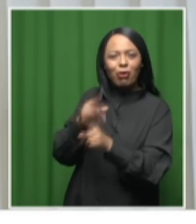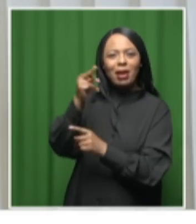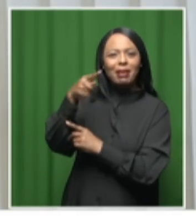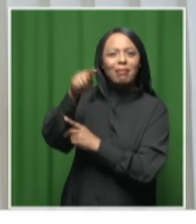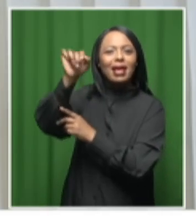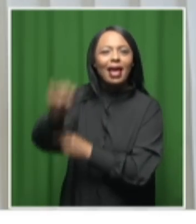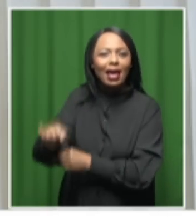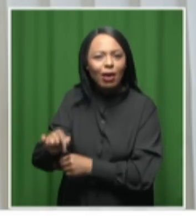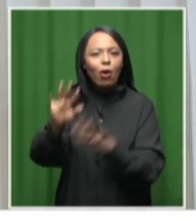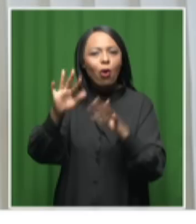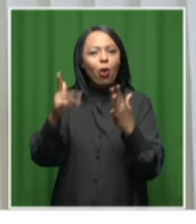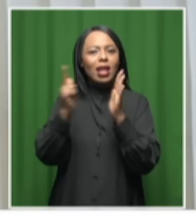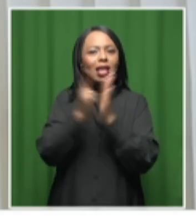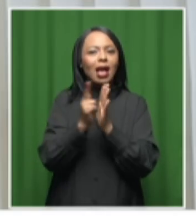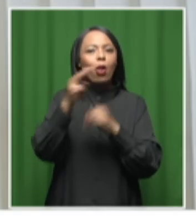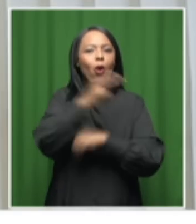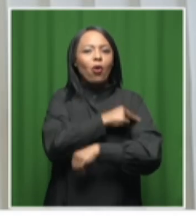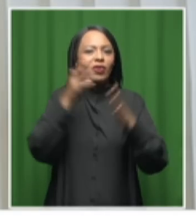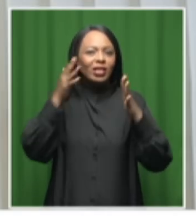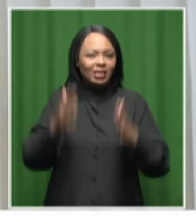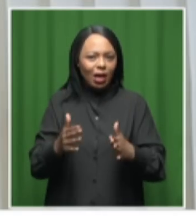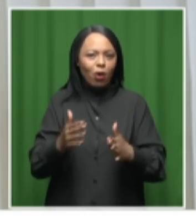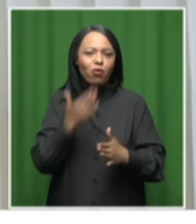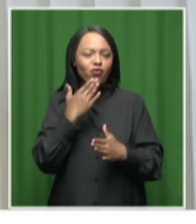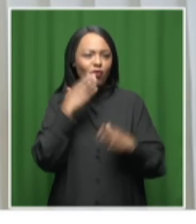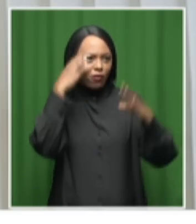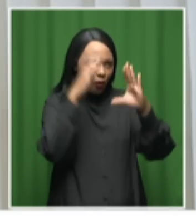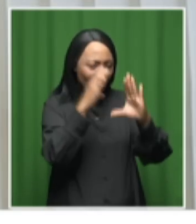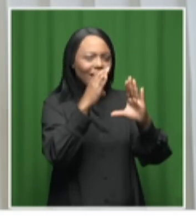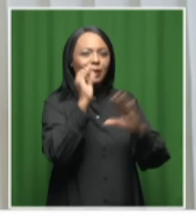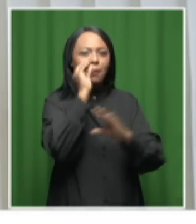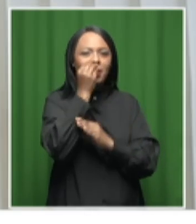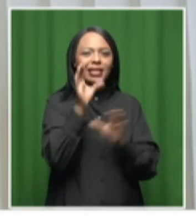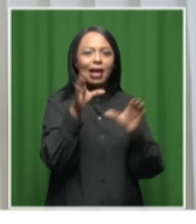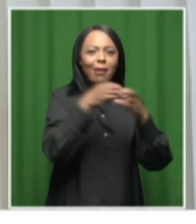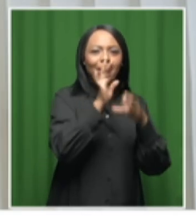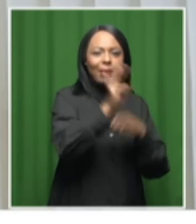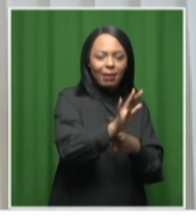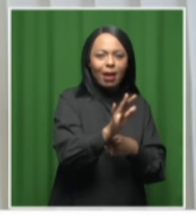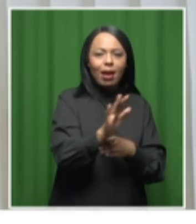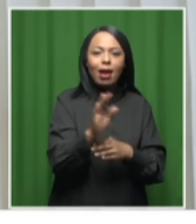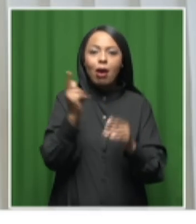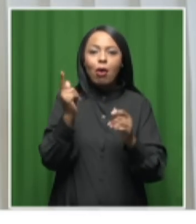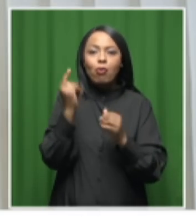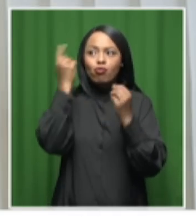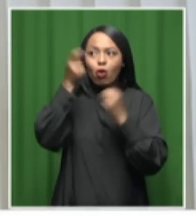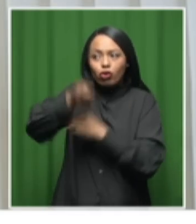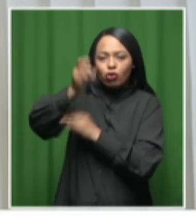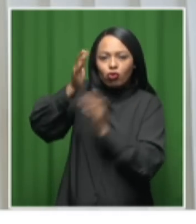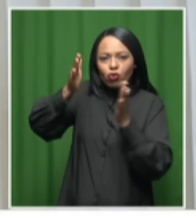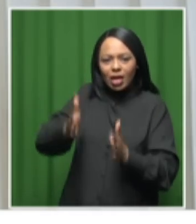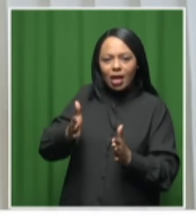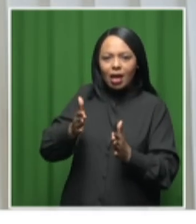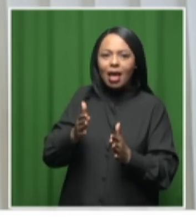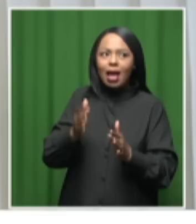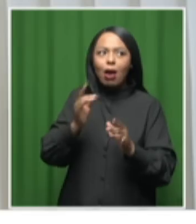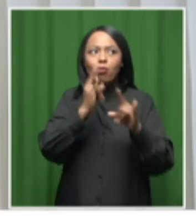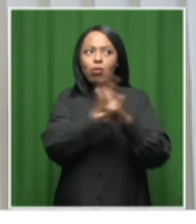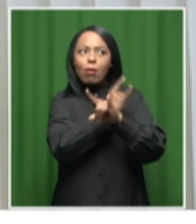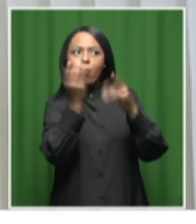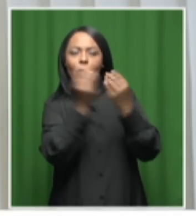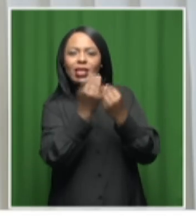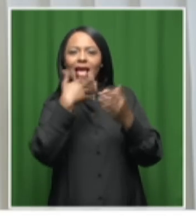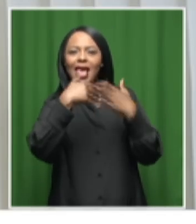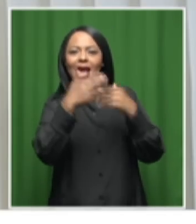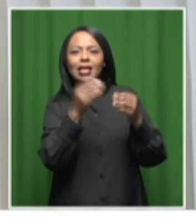liaison officer to deal with as members of the media. Strictly speaking, prosecutors should not be communicating with any media personalities